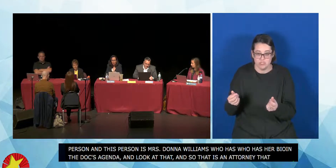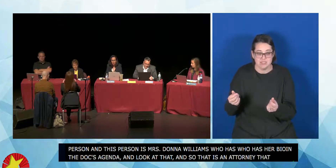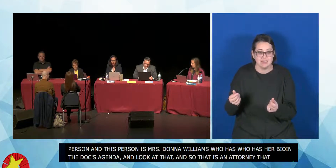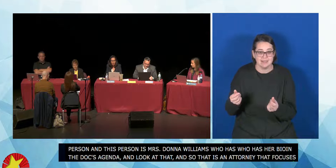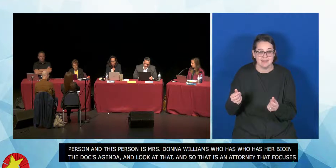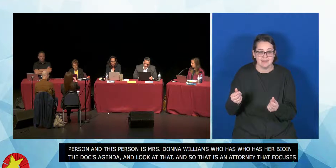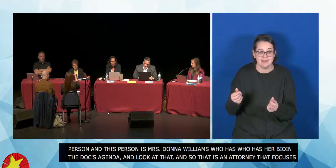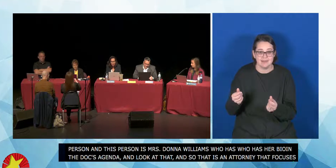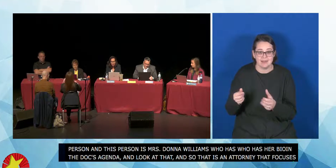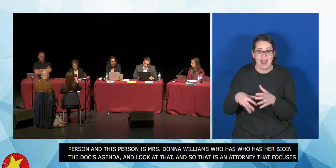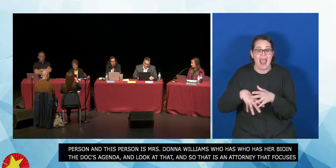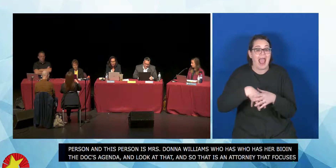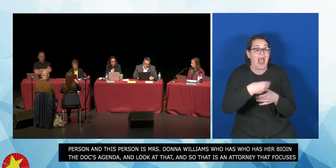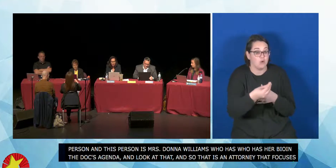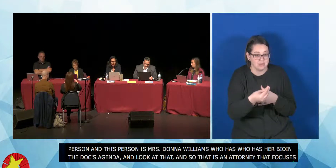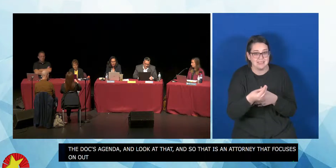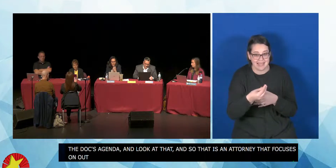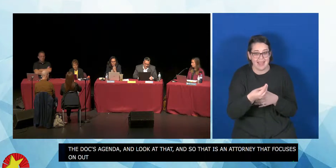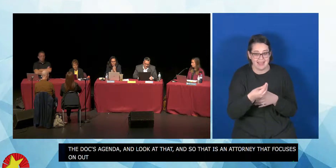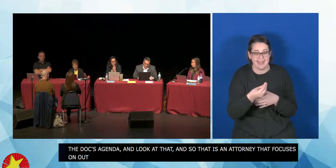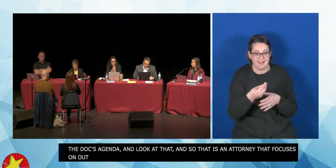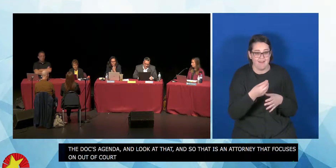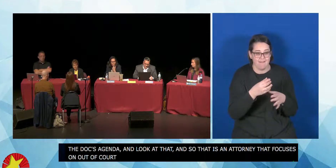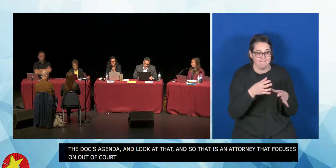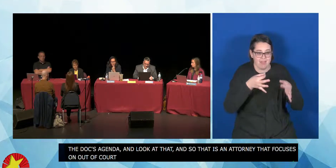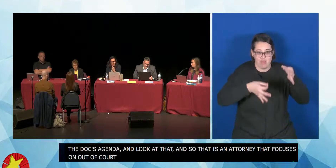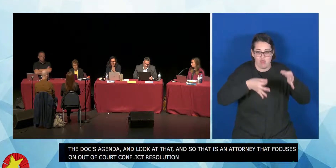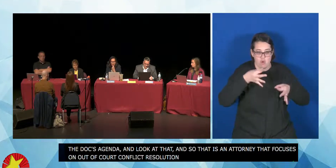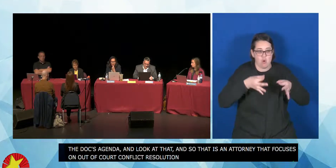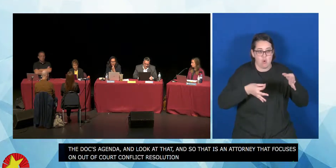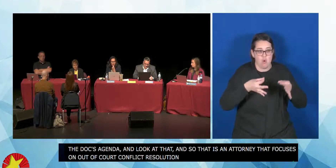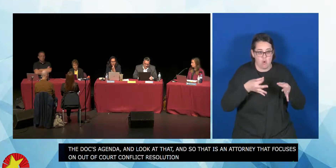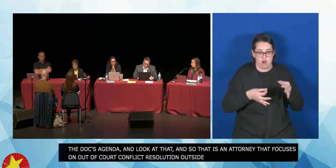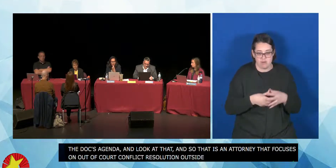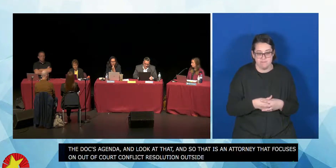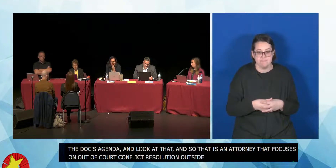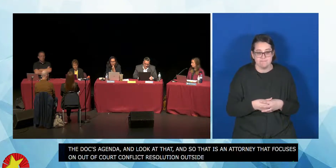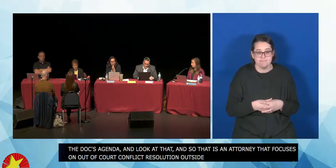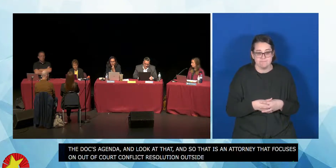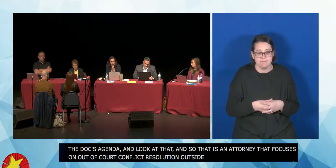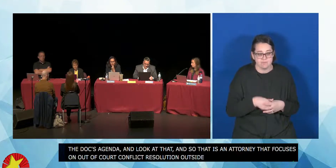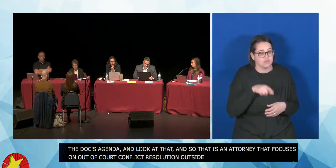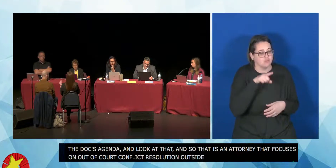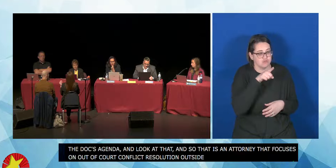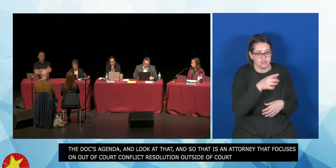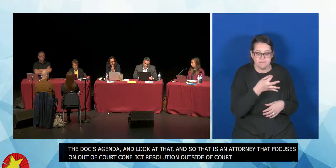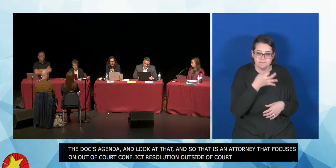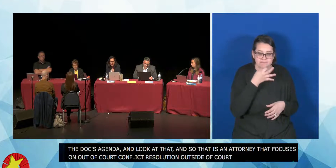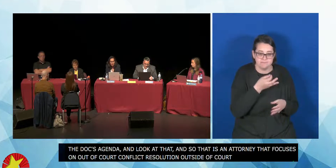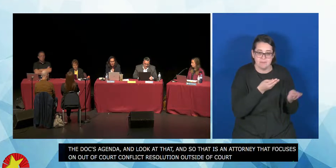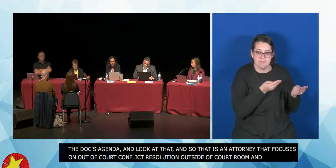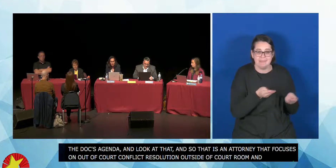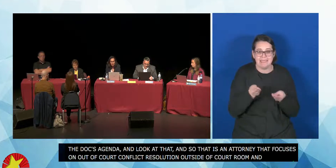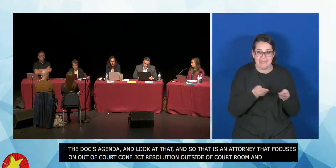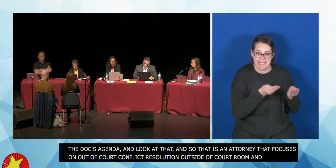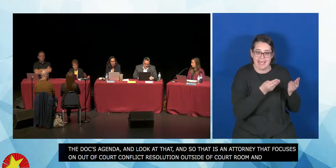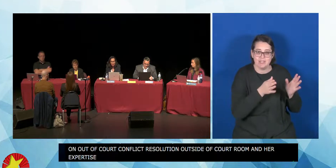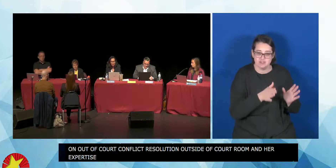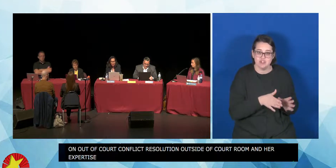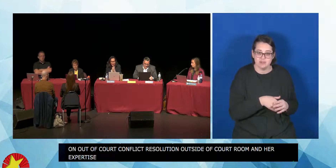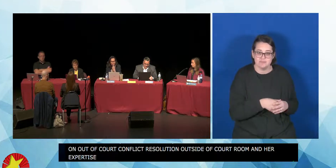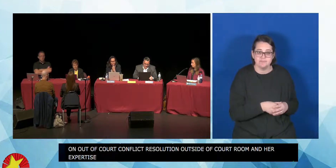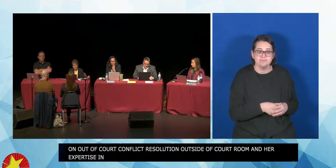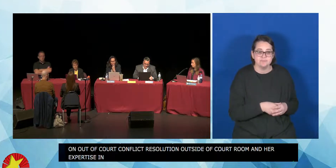of the courtroom. She has expertise in mediation. She works